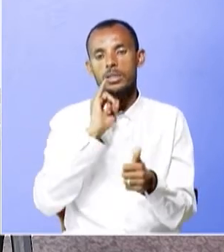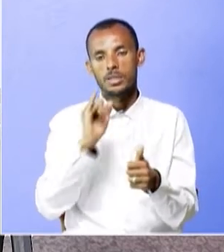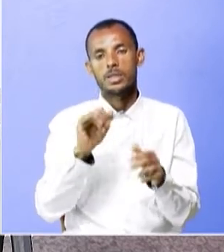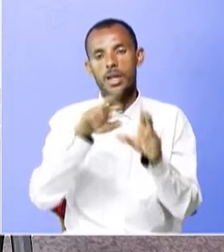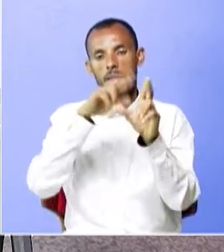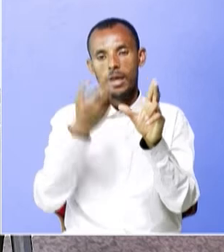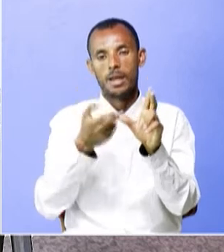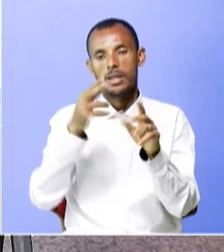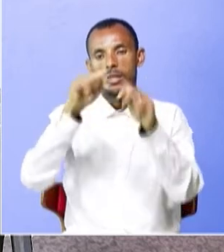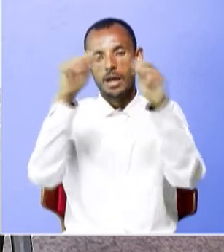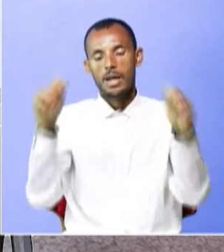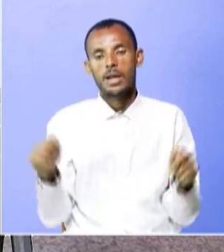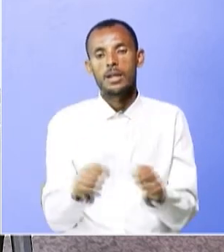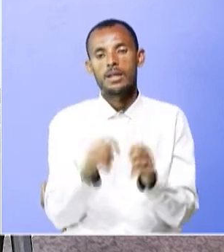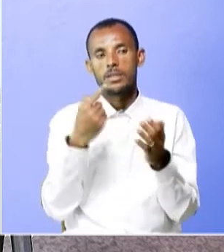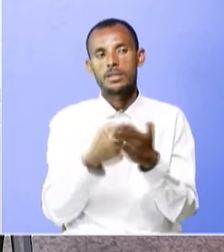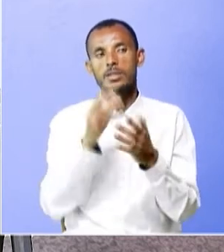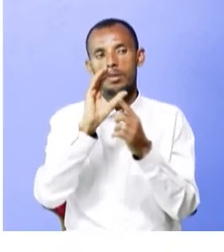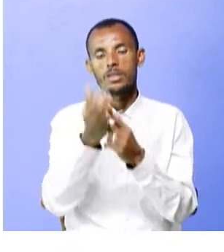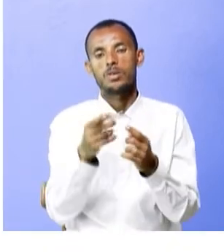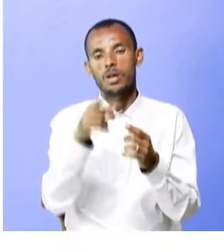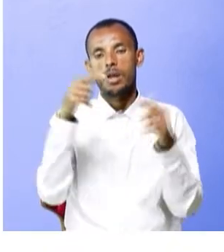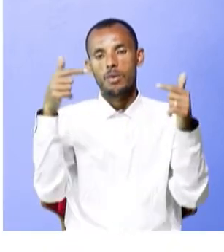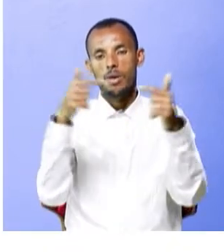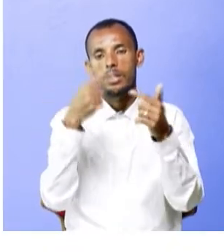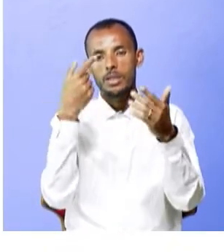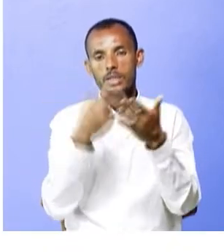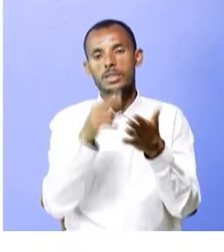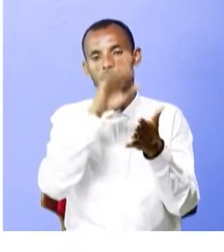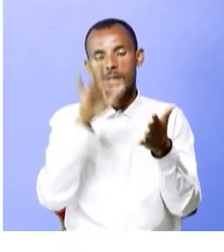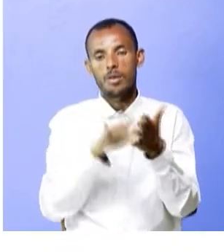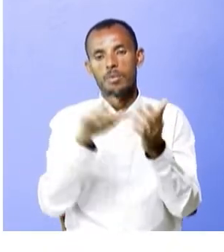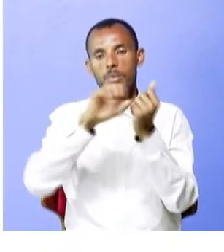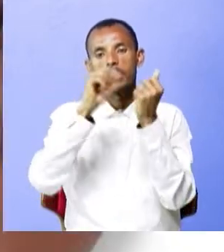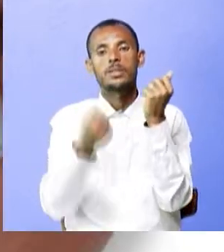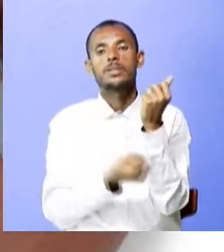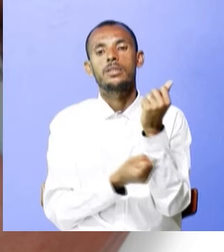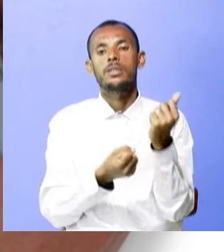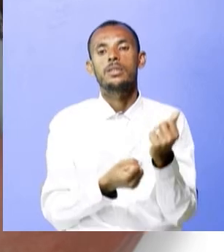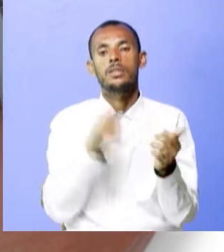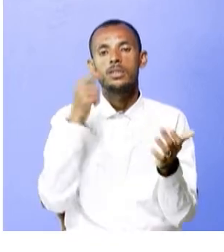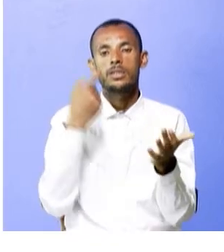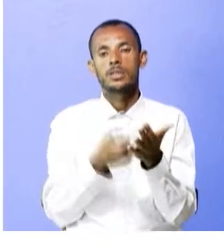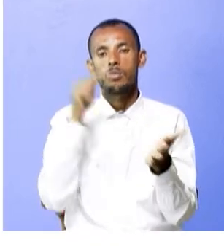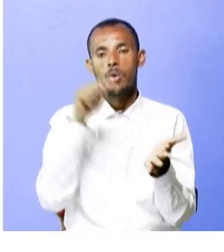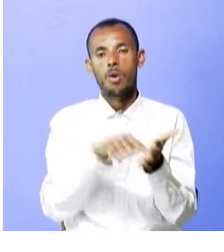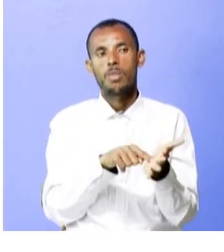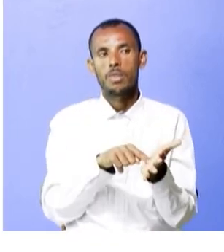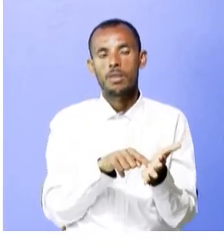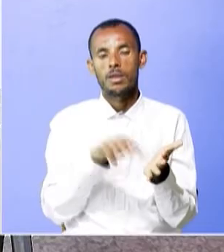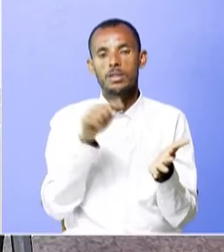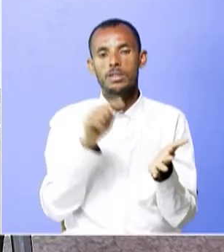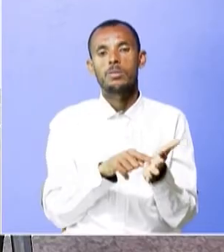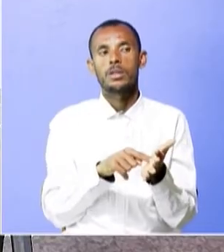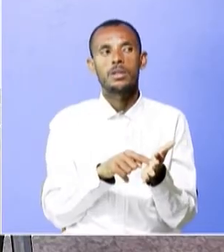angle triangle in this manner. Okay, you can connect this center of the base to this point, okay, the point